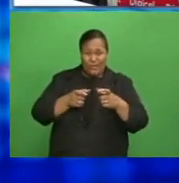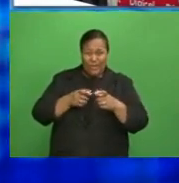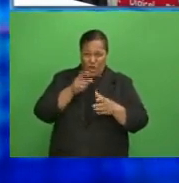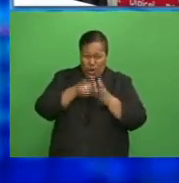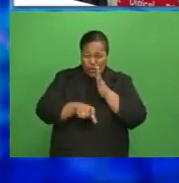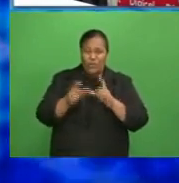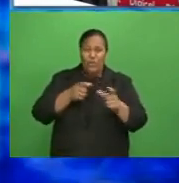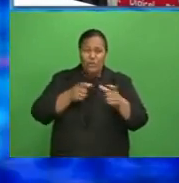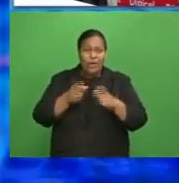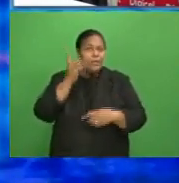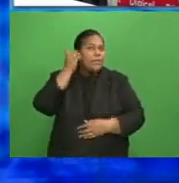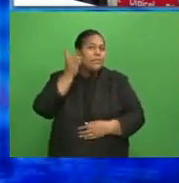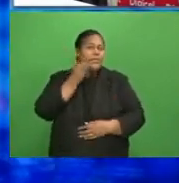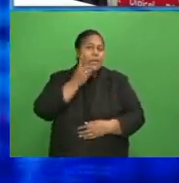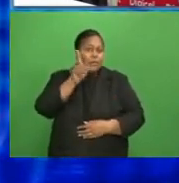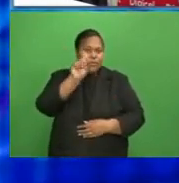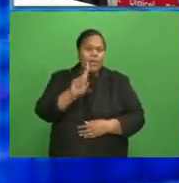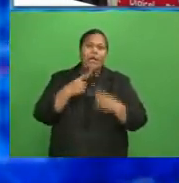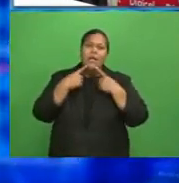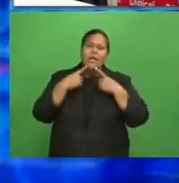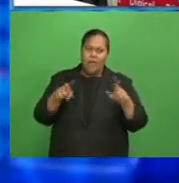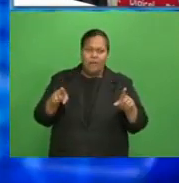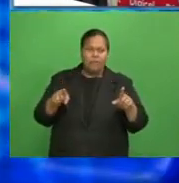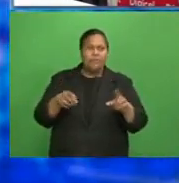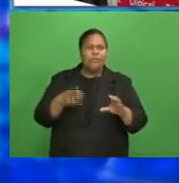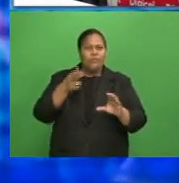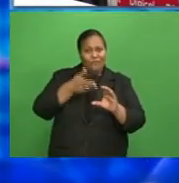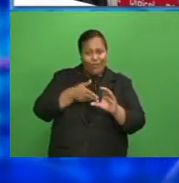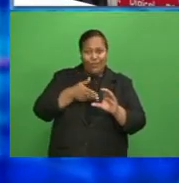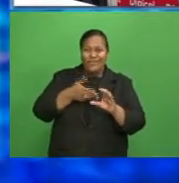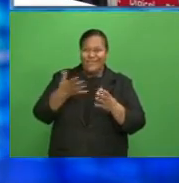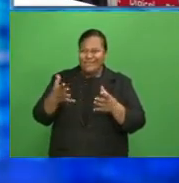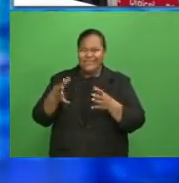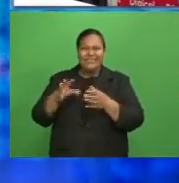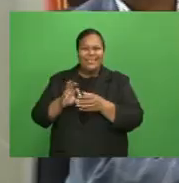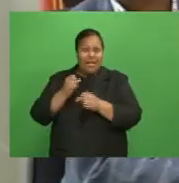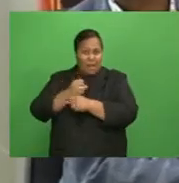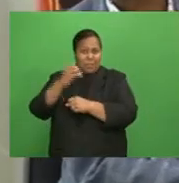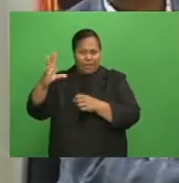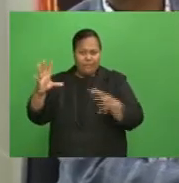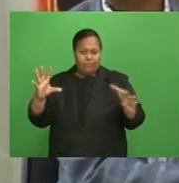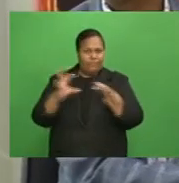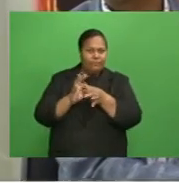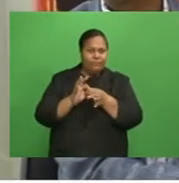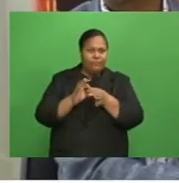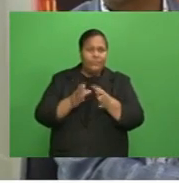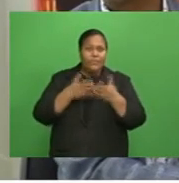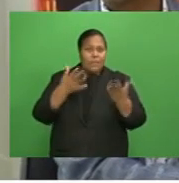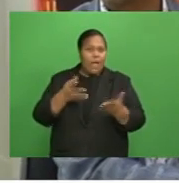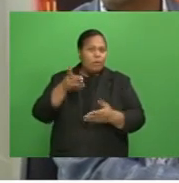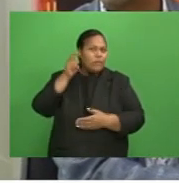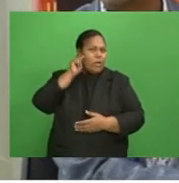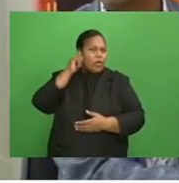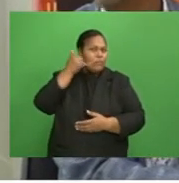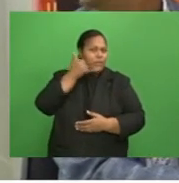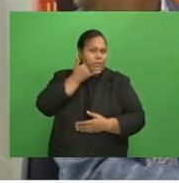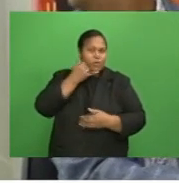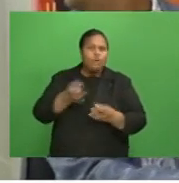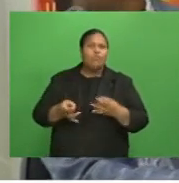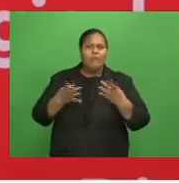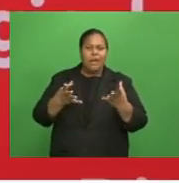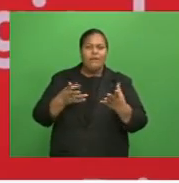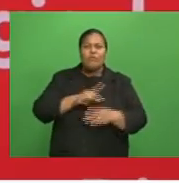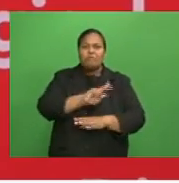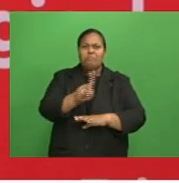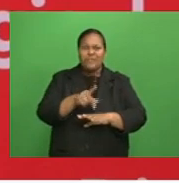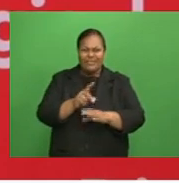today announced a partnership with fuel distributor Pacific Energy Limited. They will now be the telecommunications provider for Pacific Energy,